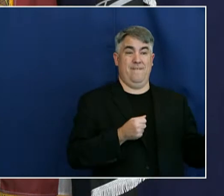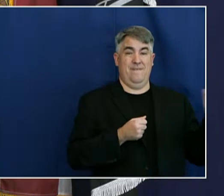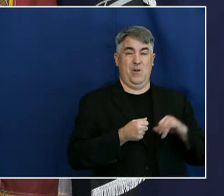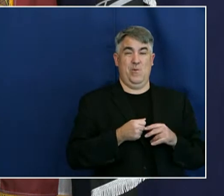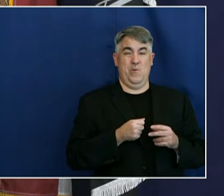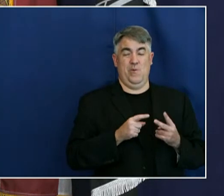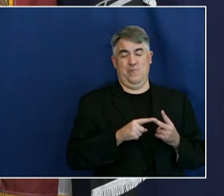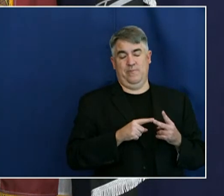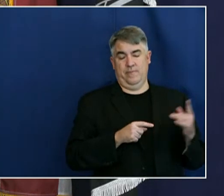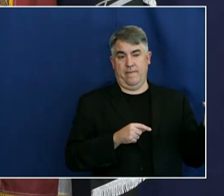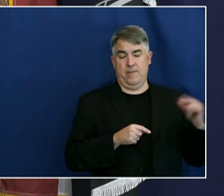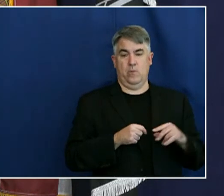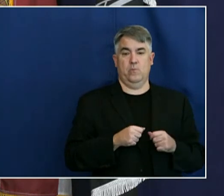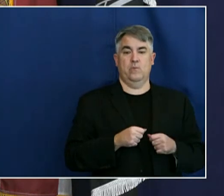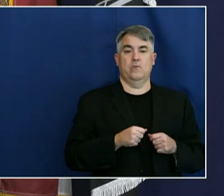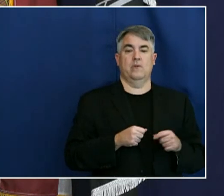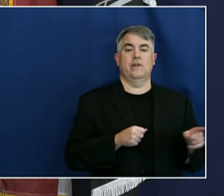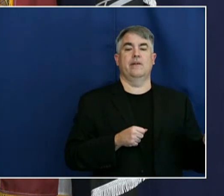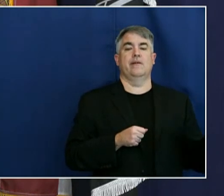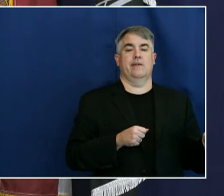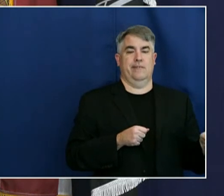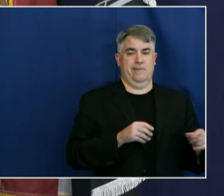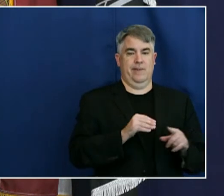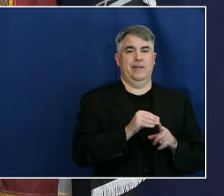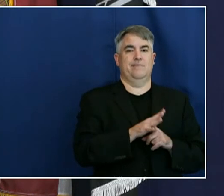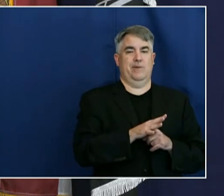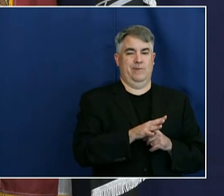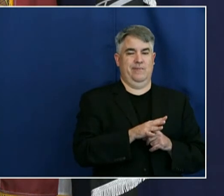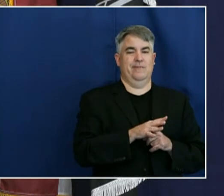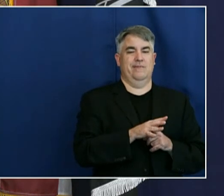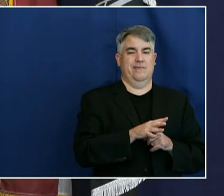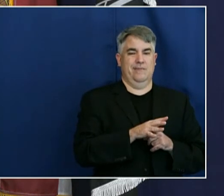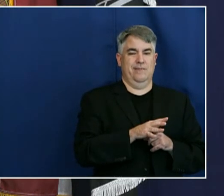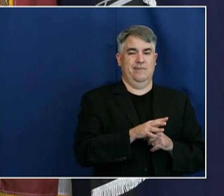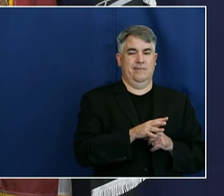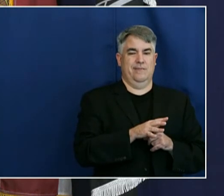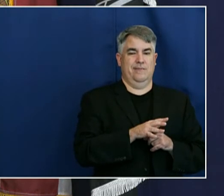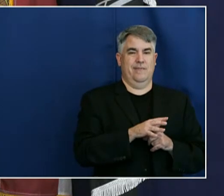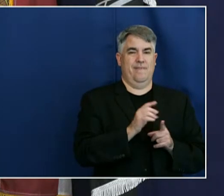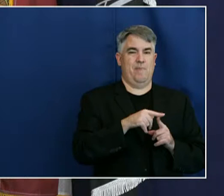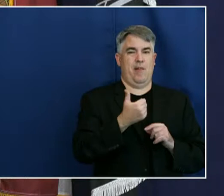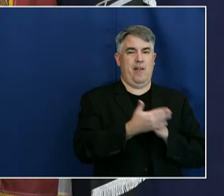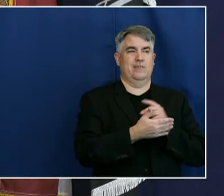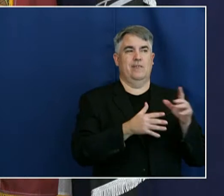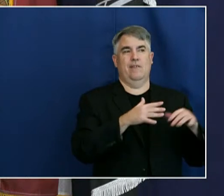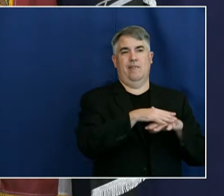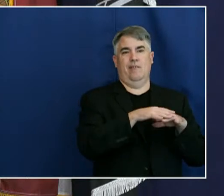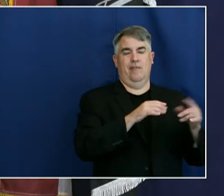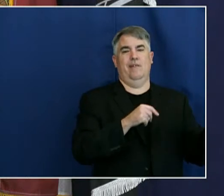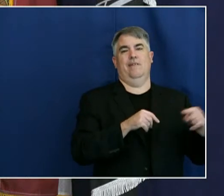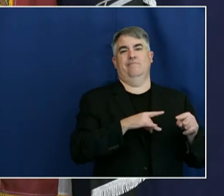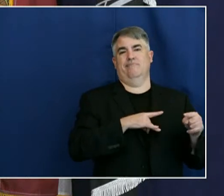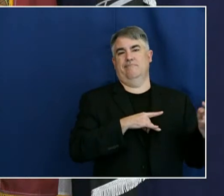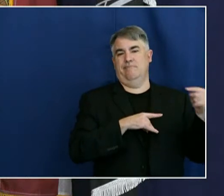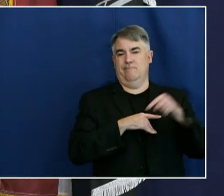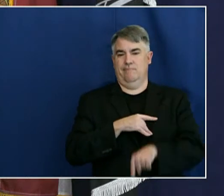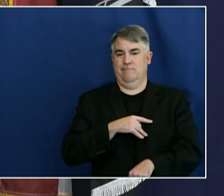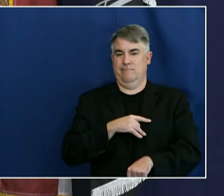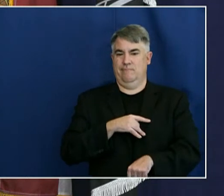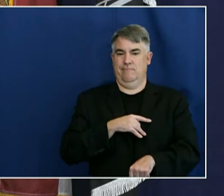non-resident had exposures that were actually outside the country. So we went ahead and